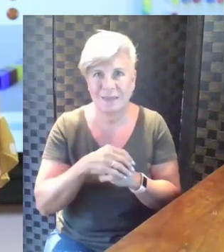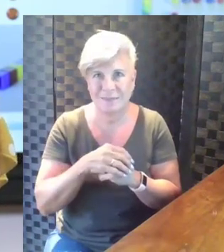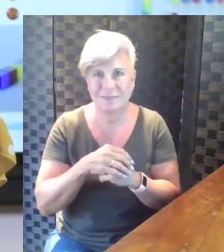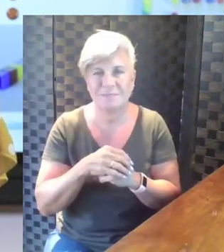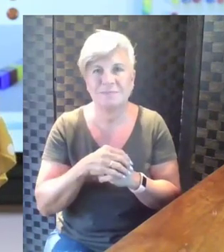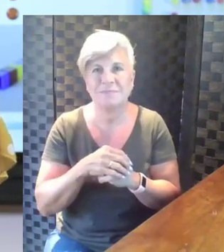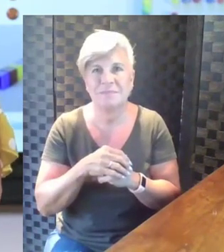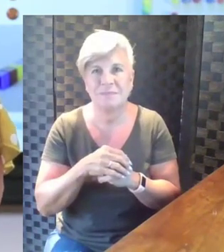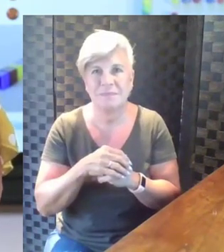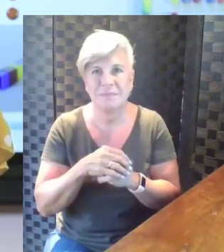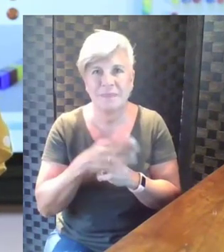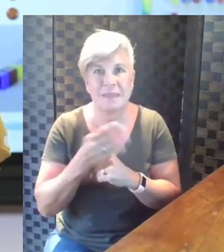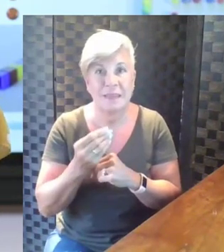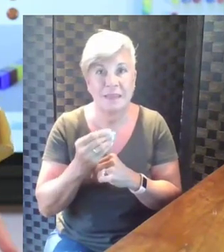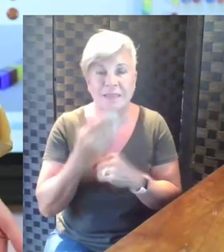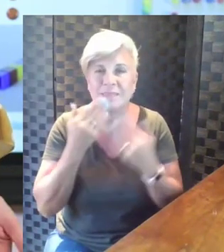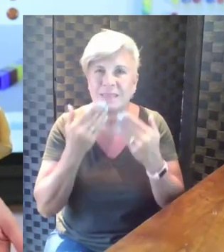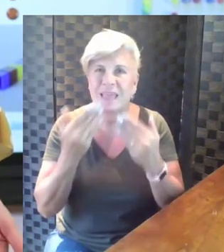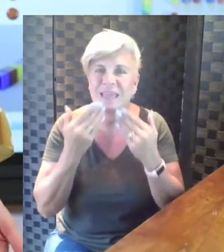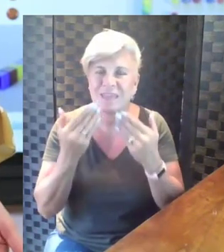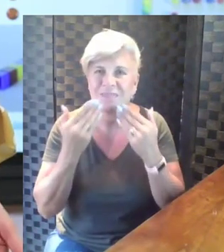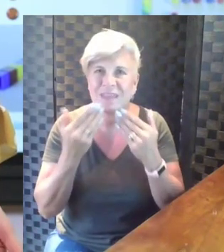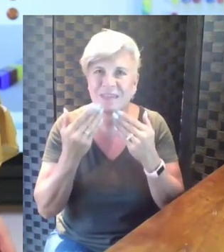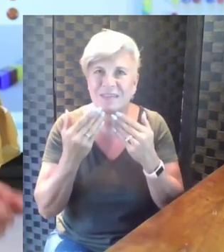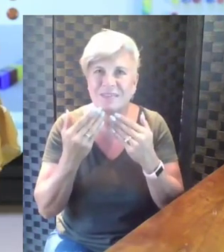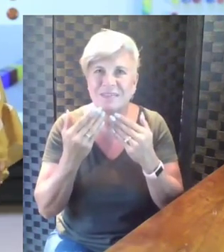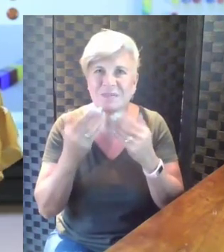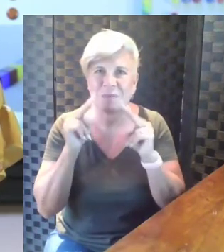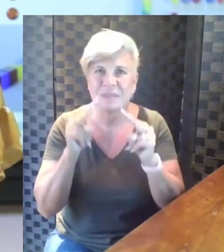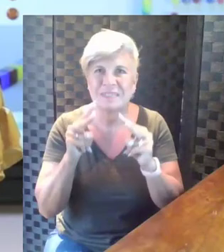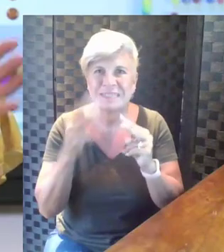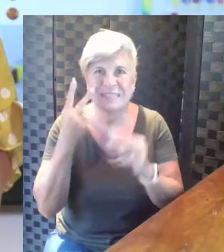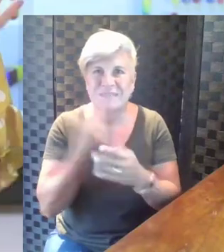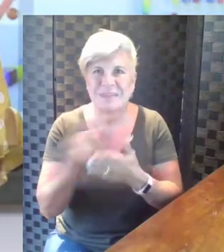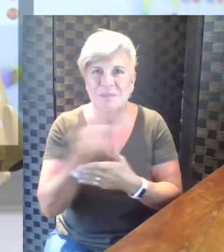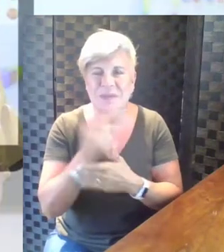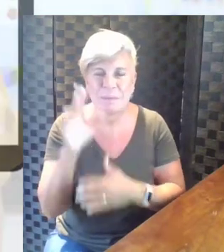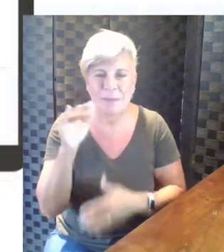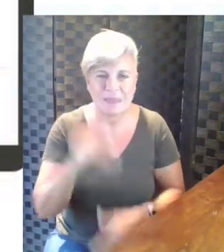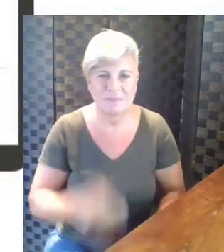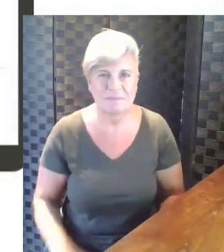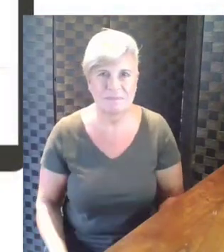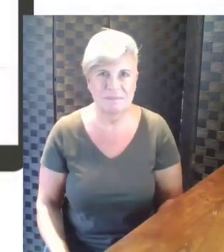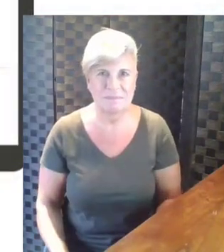O-N-E-S. And thank you for hanging out with me again today, and I'll see you next week. Bye.